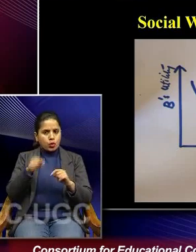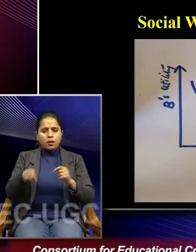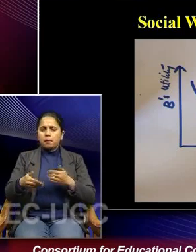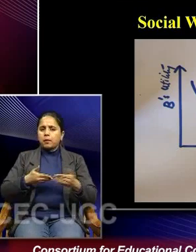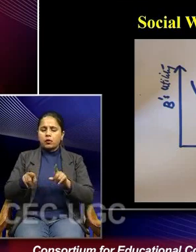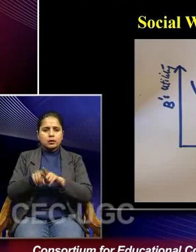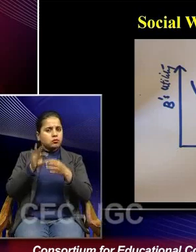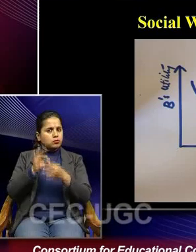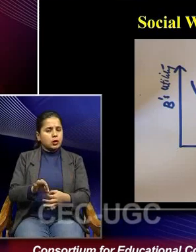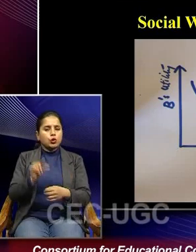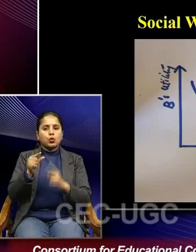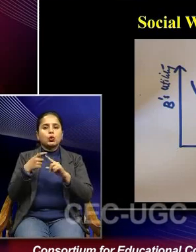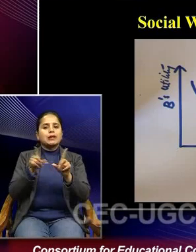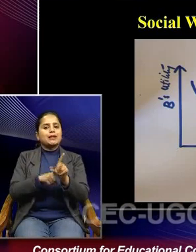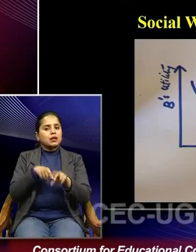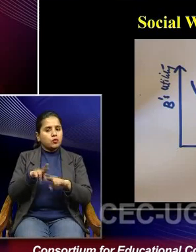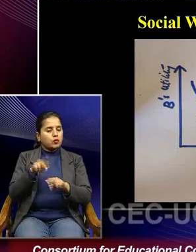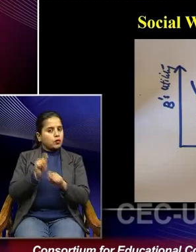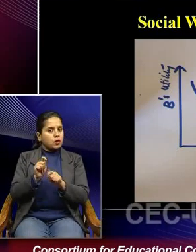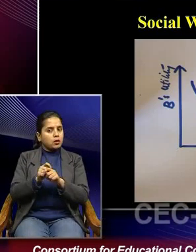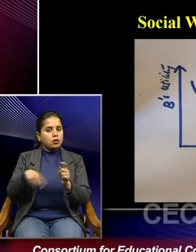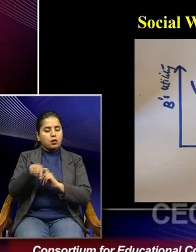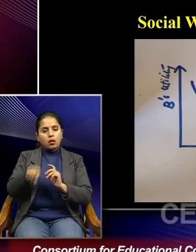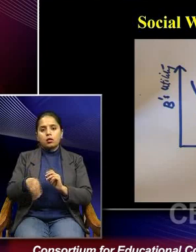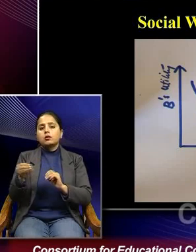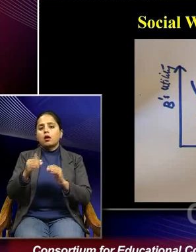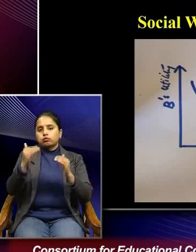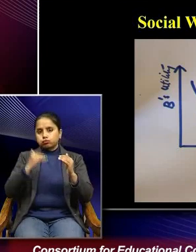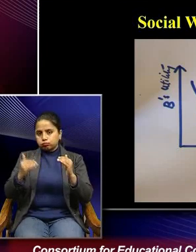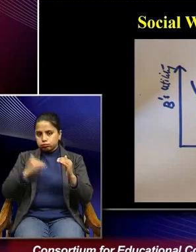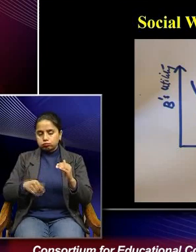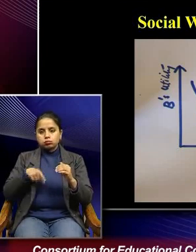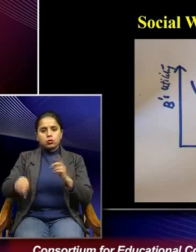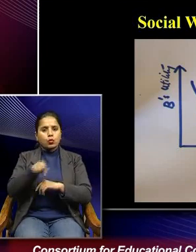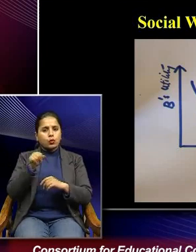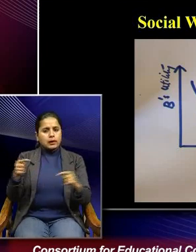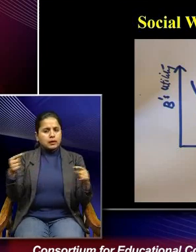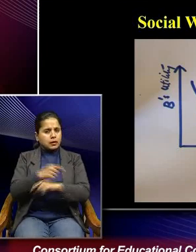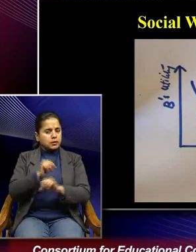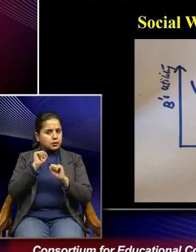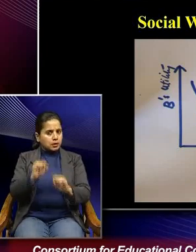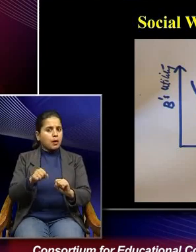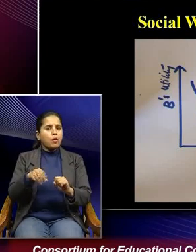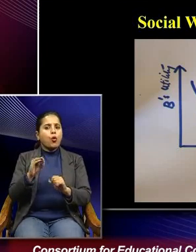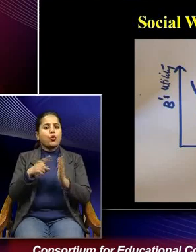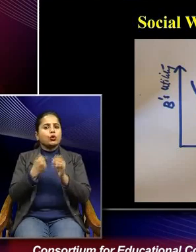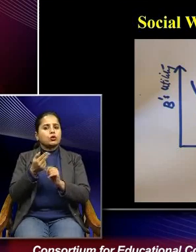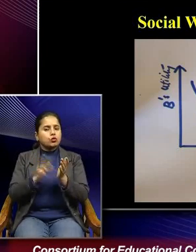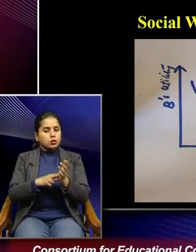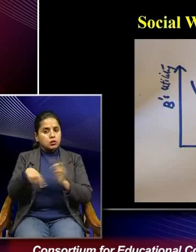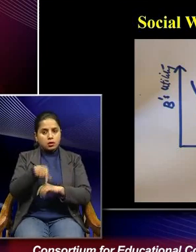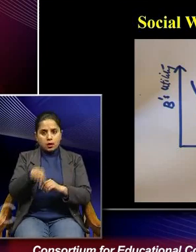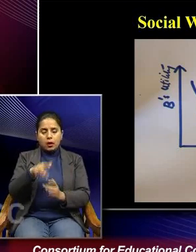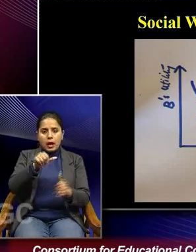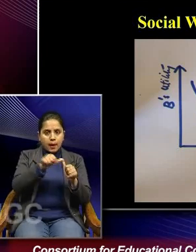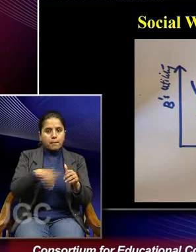way as utility function, that it is downward sloping and convex to the origin, and there is a trade-off between A